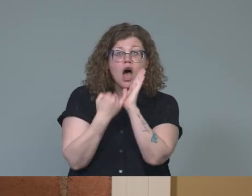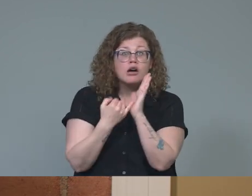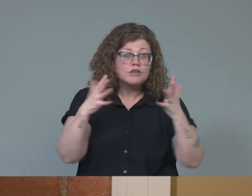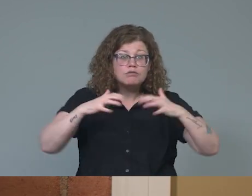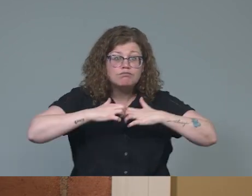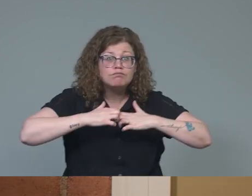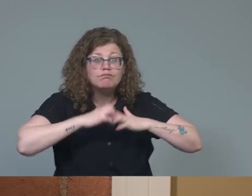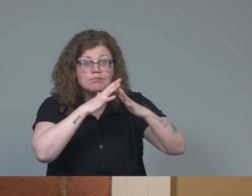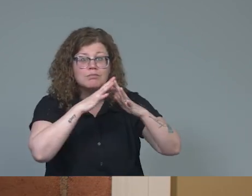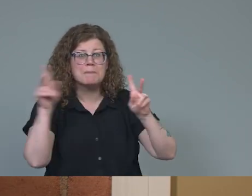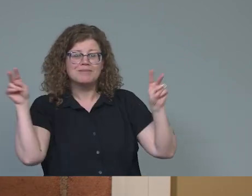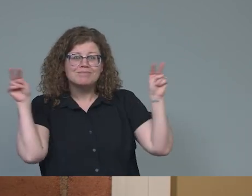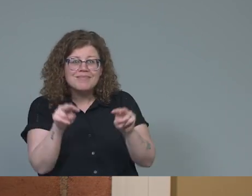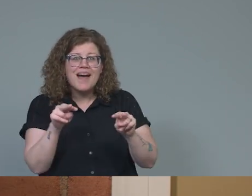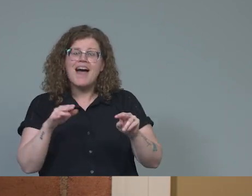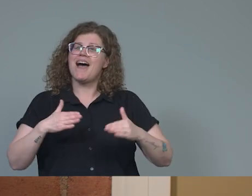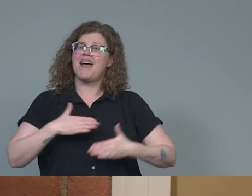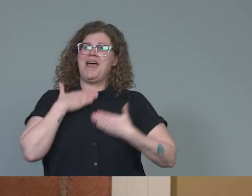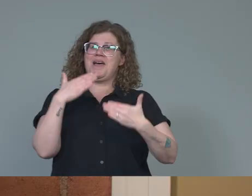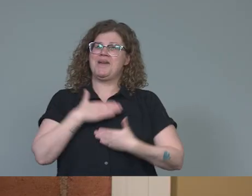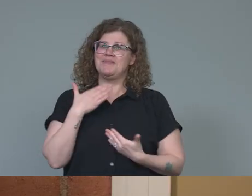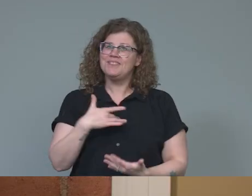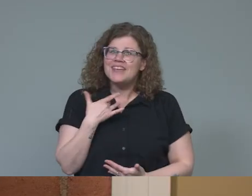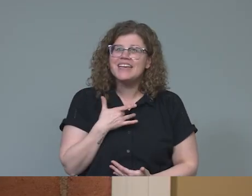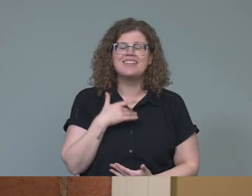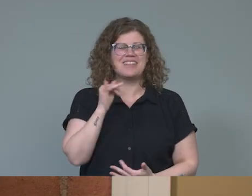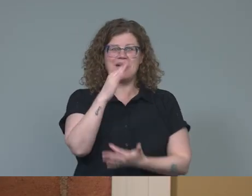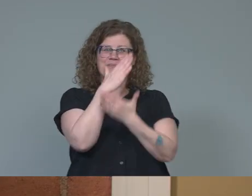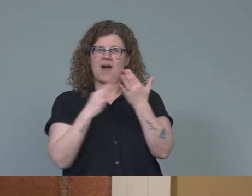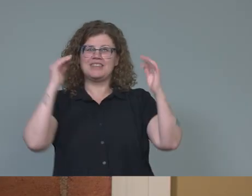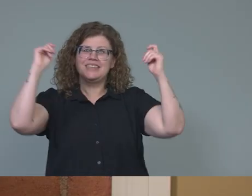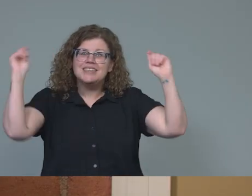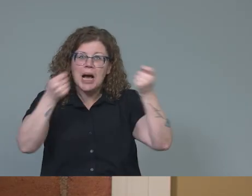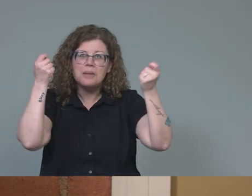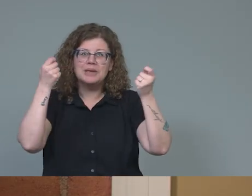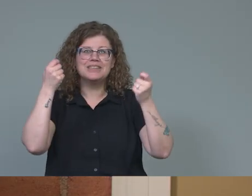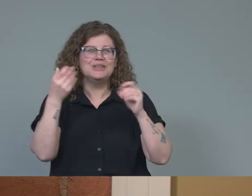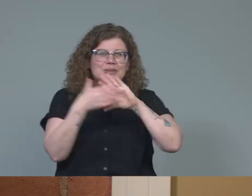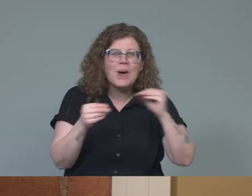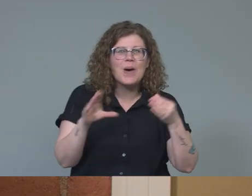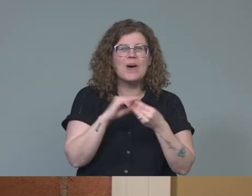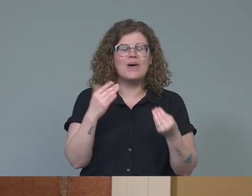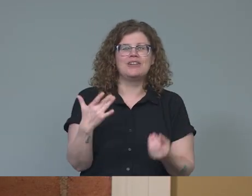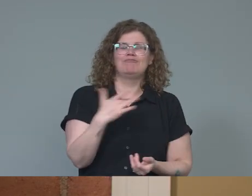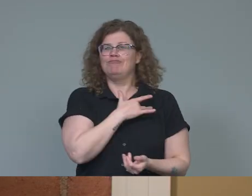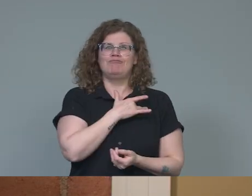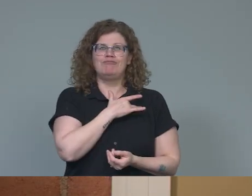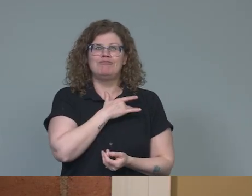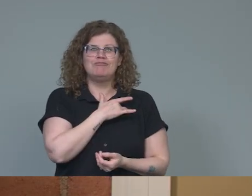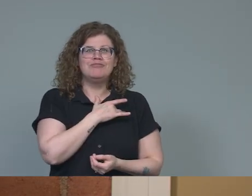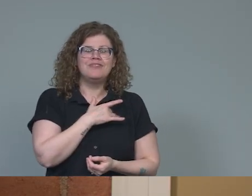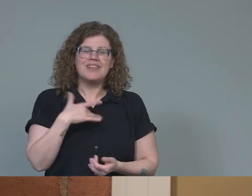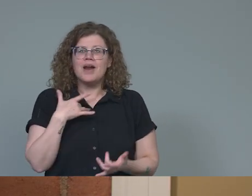high, that's when you want to look at the things that didn't go quite so smoothly and say, okay, look, we did it